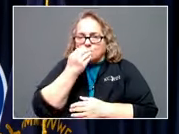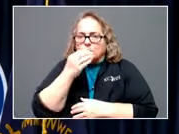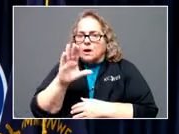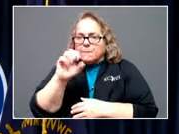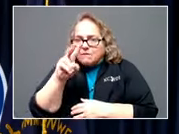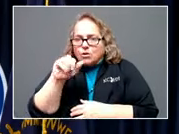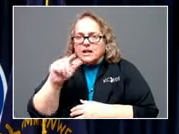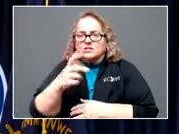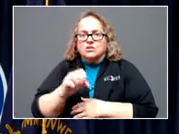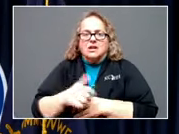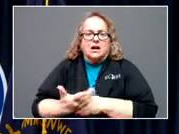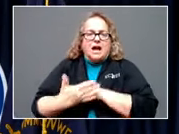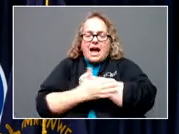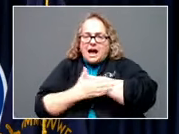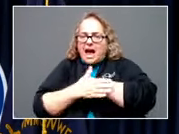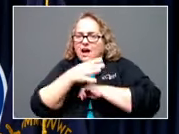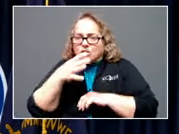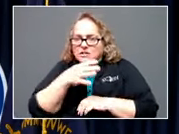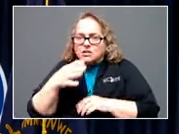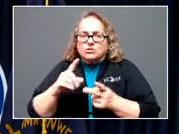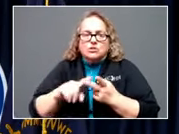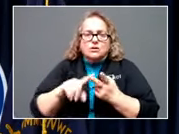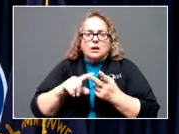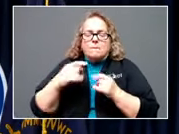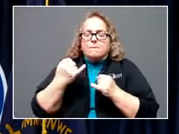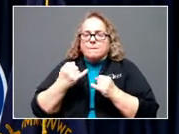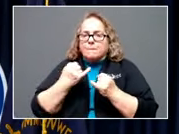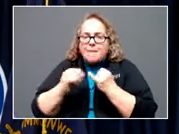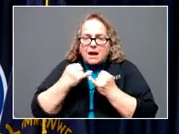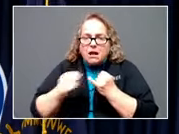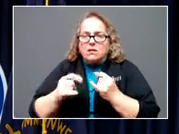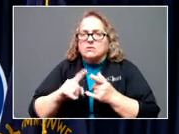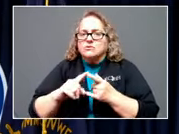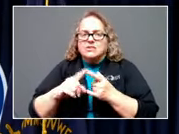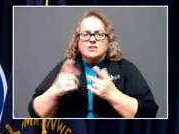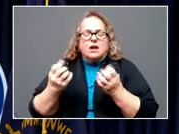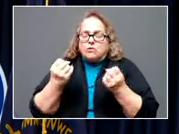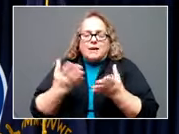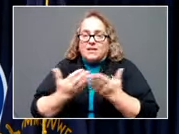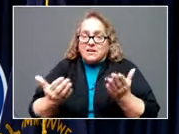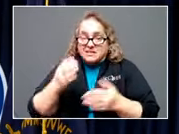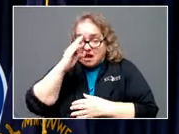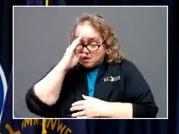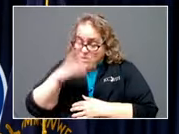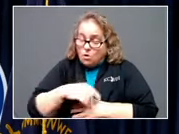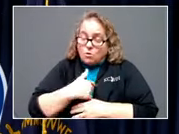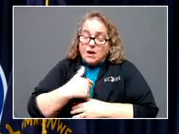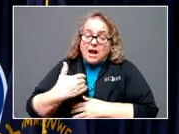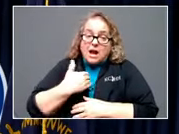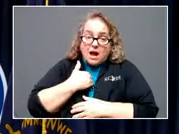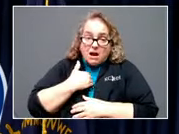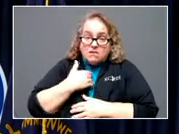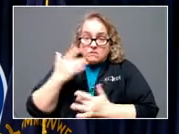distributions. I got to tell you, while we've got a pandemic that we've got to beat, and we will beat it. And while